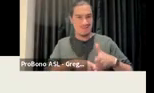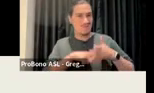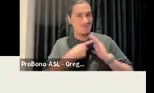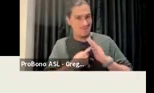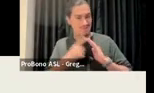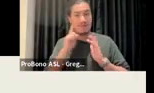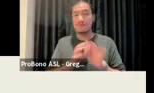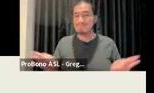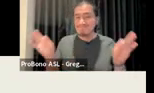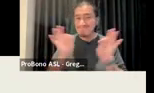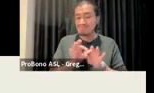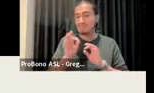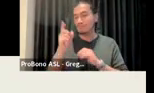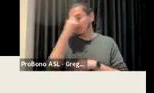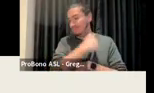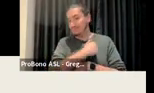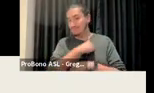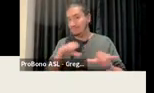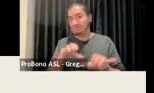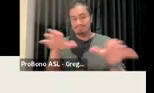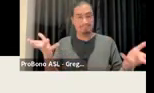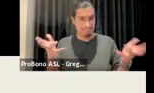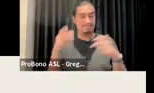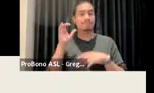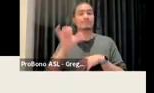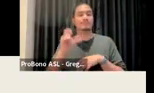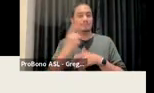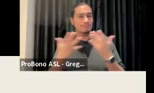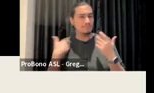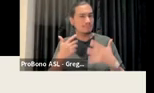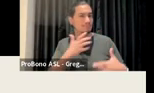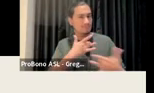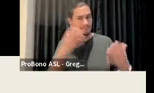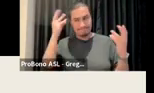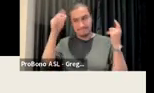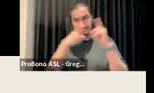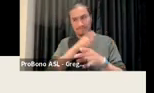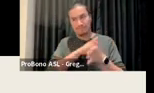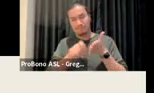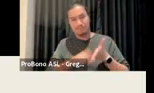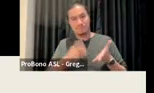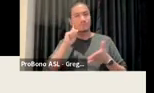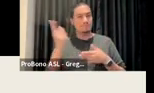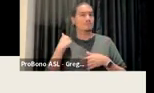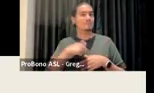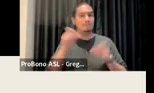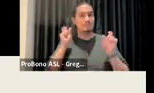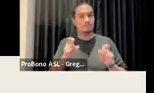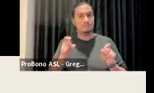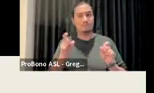really important thing for me to do. And so that's something that I always think about when I write. And I think that is something that we should carry on with